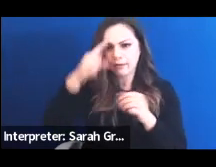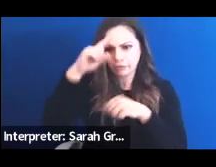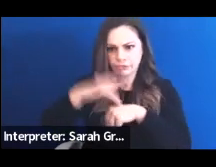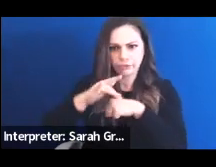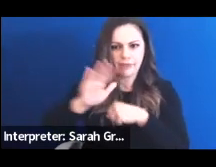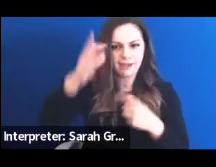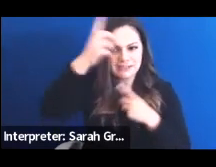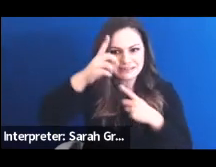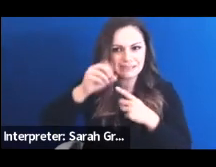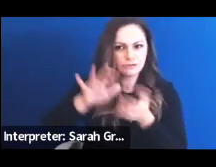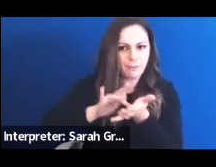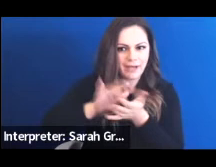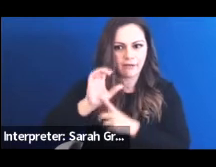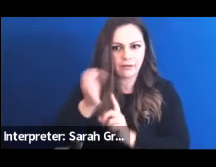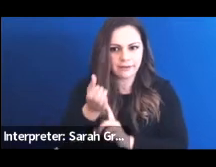have, all right?